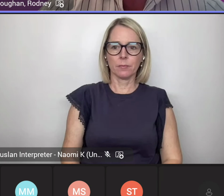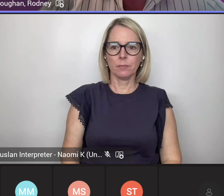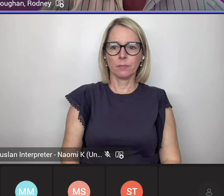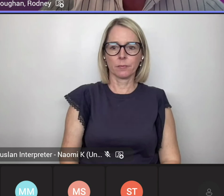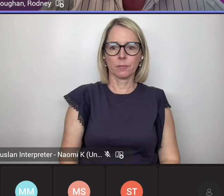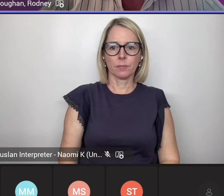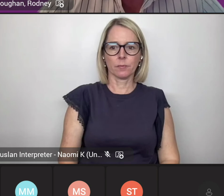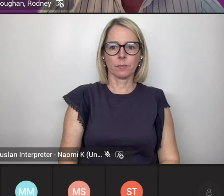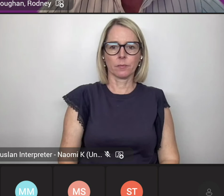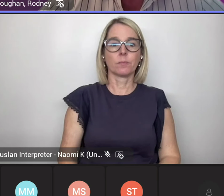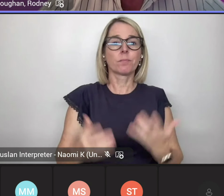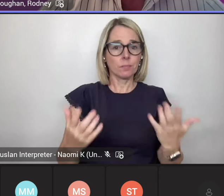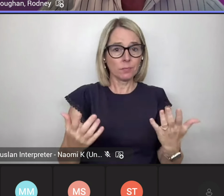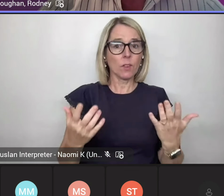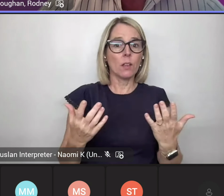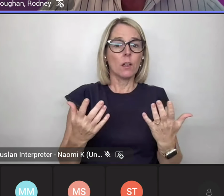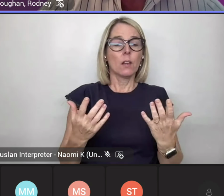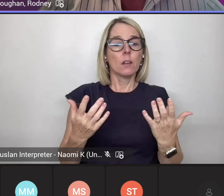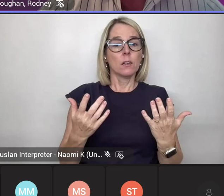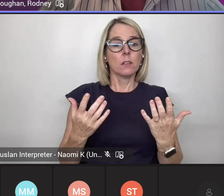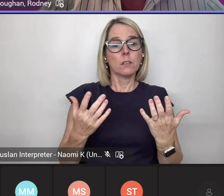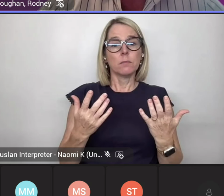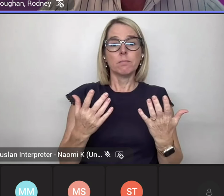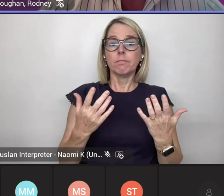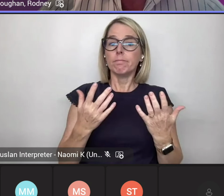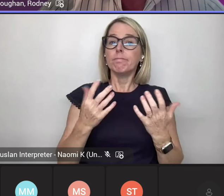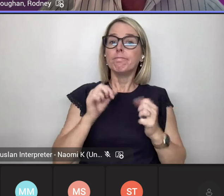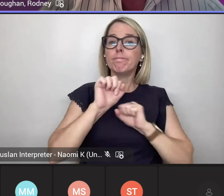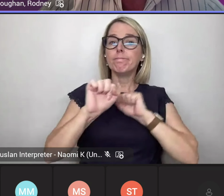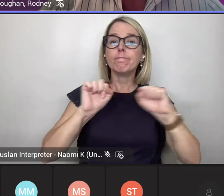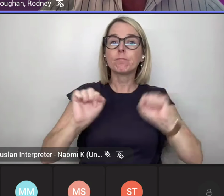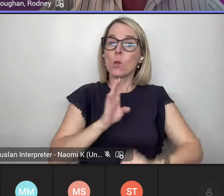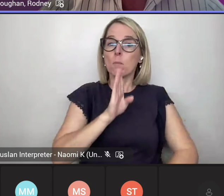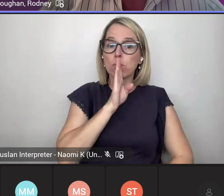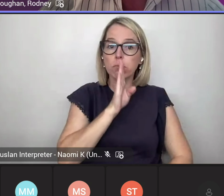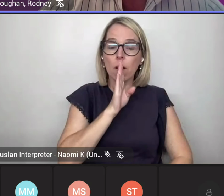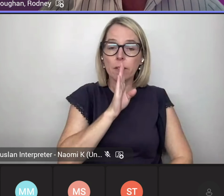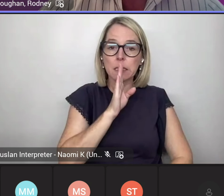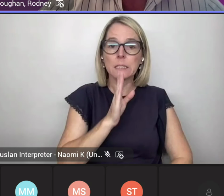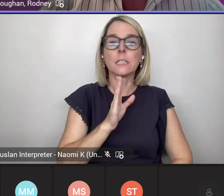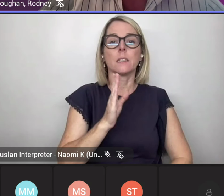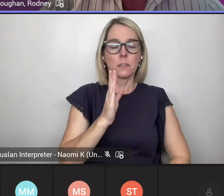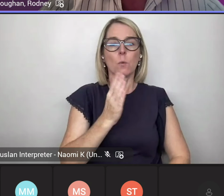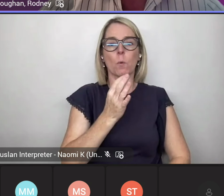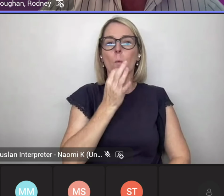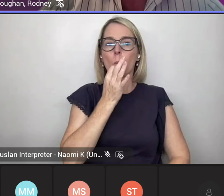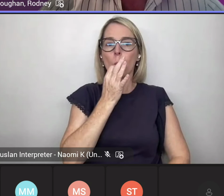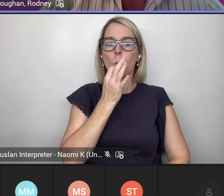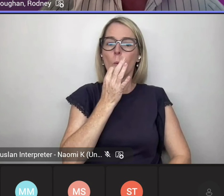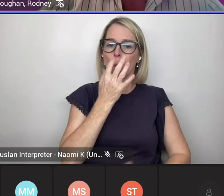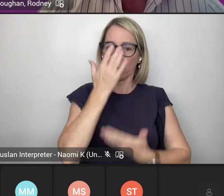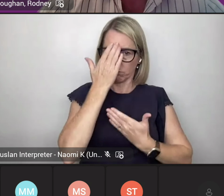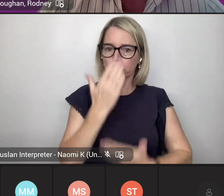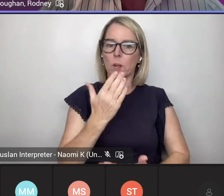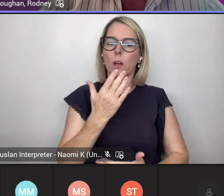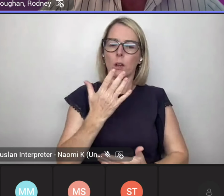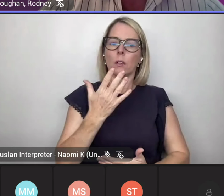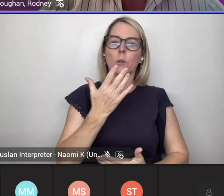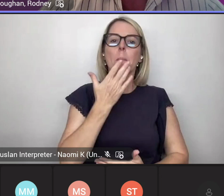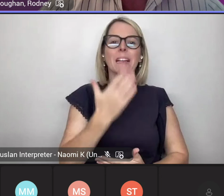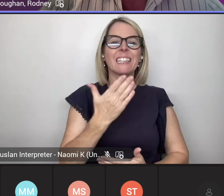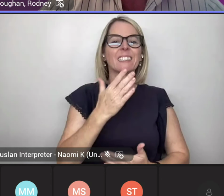We need to respect everyone's privacy, so we ask you to avoid using information that may identify who you